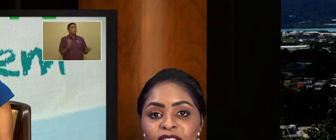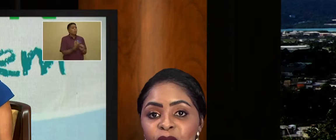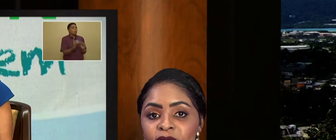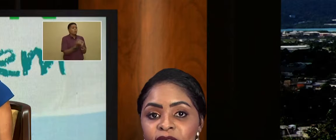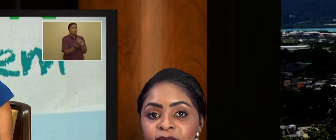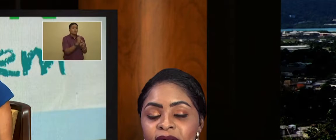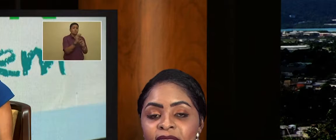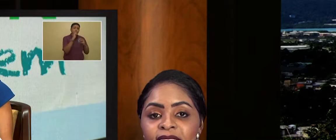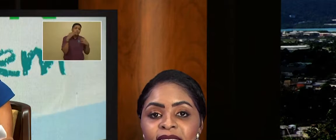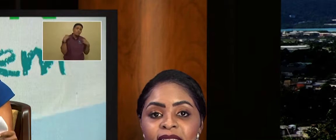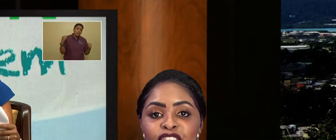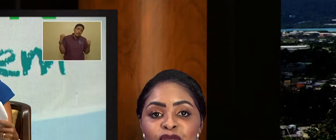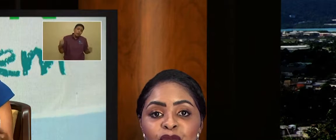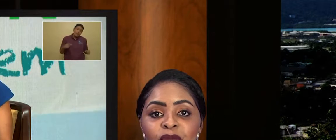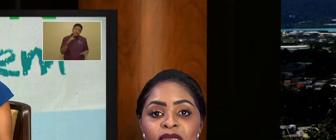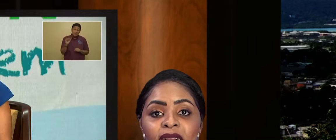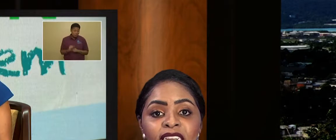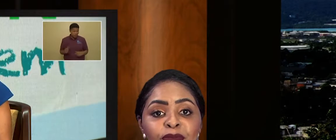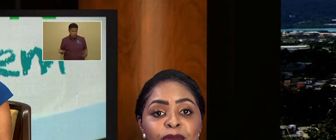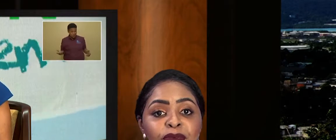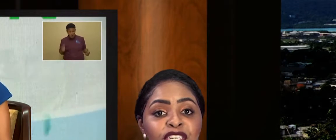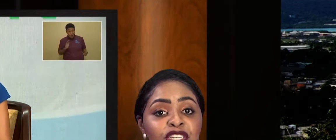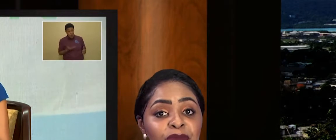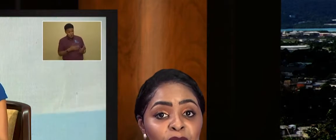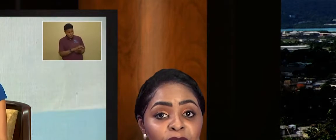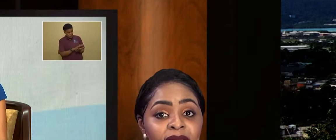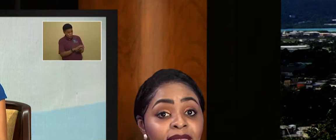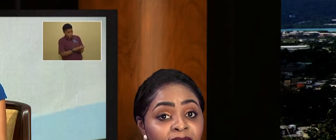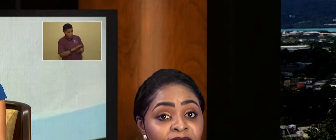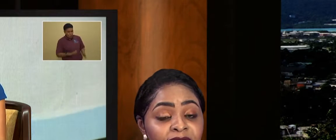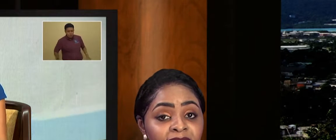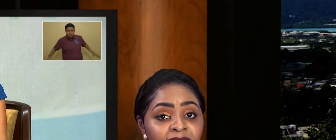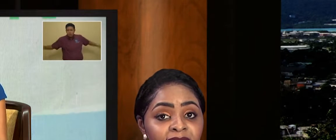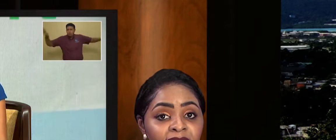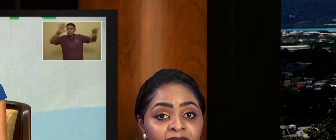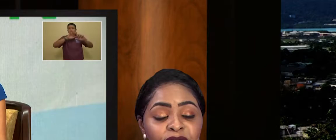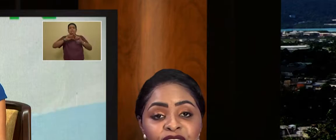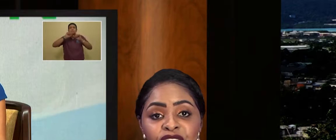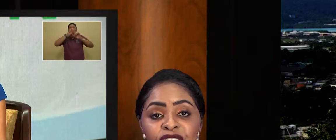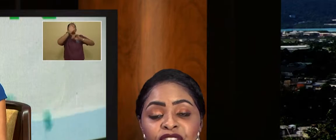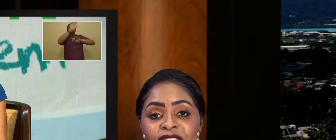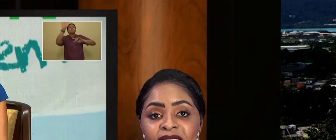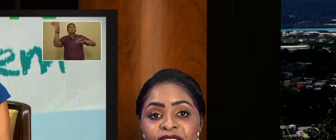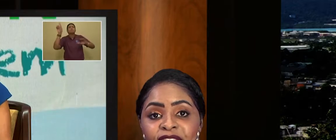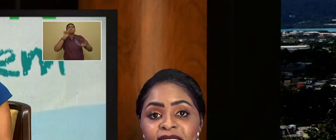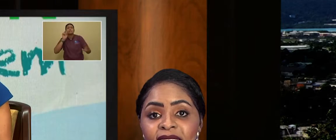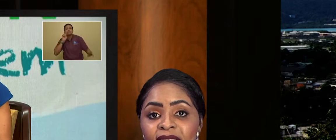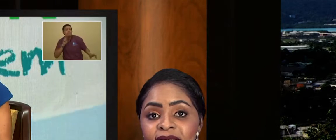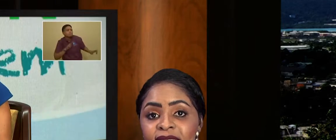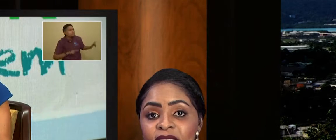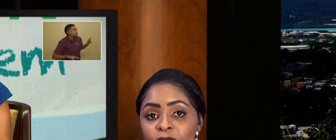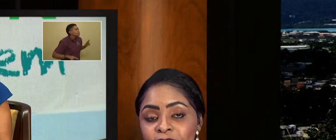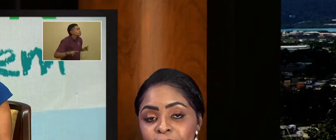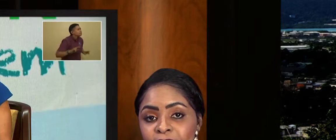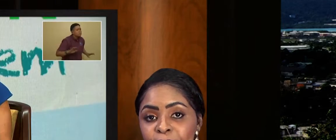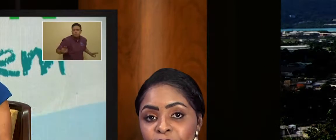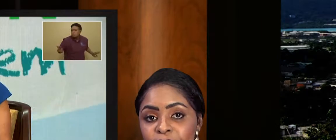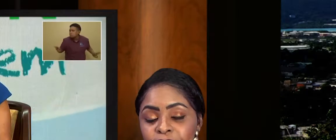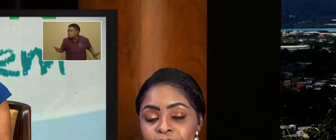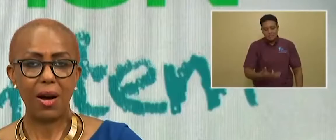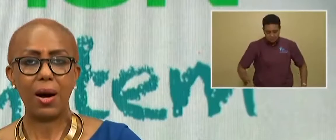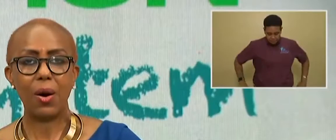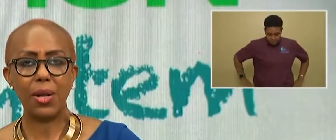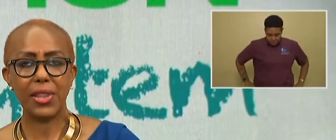Information Favour Williams says schools are in preparation mode in the event that they return to face-to-face classes come